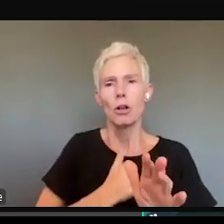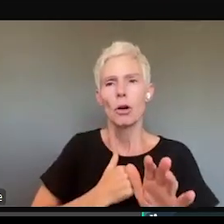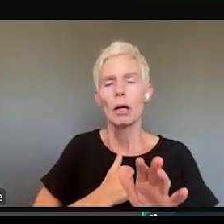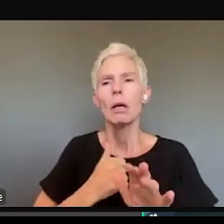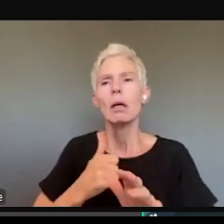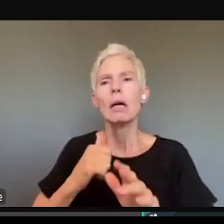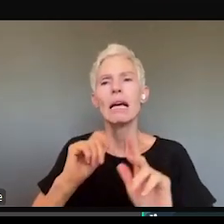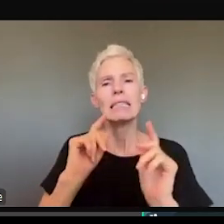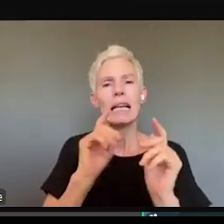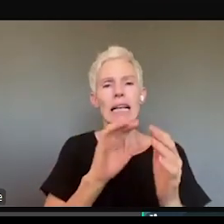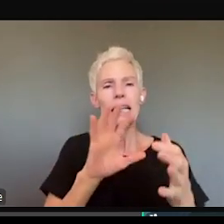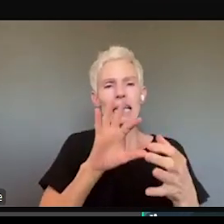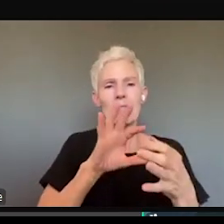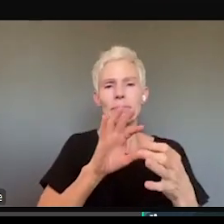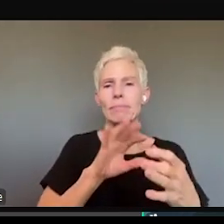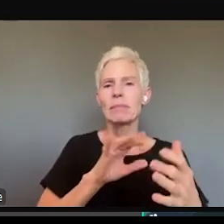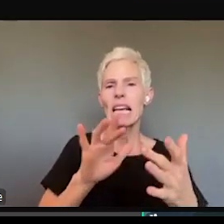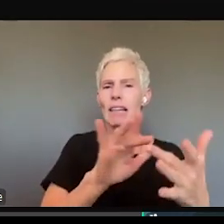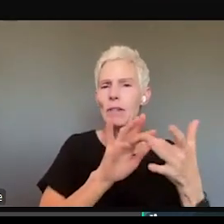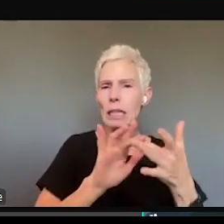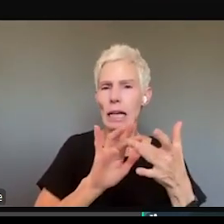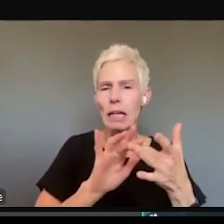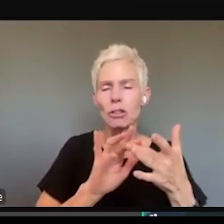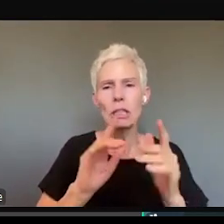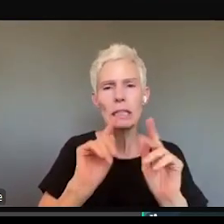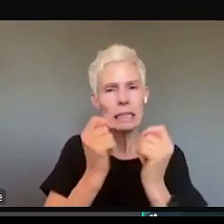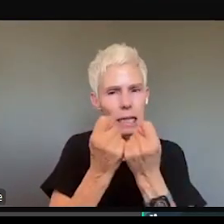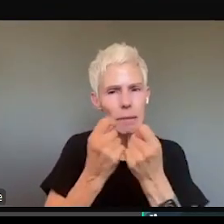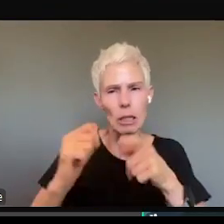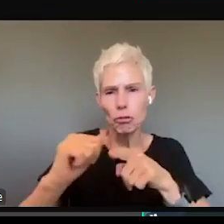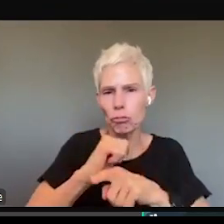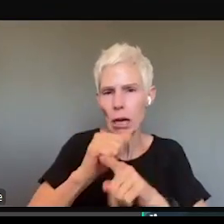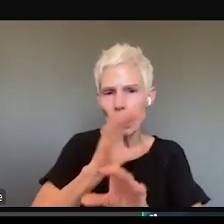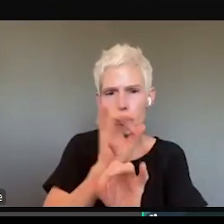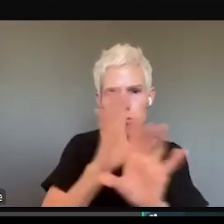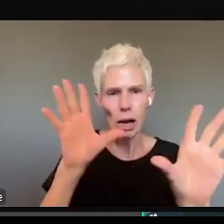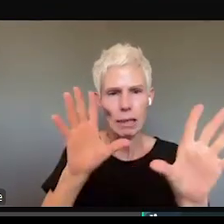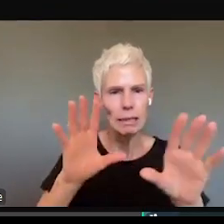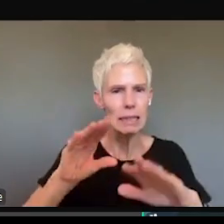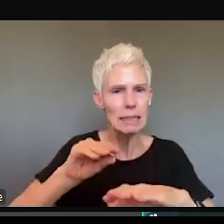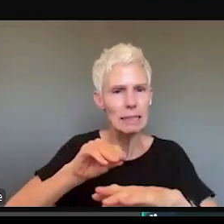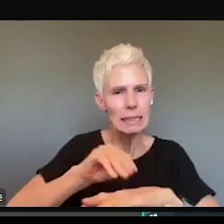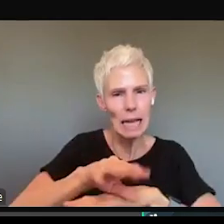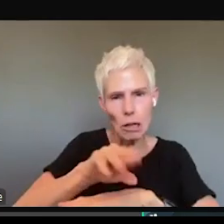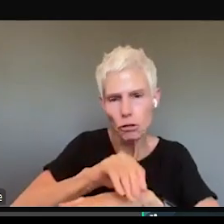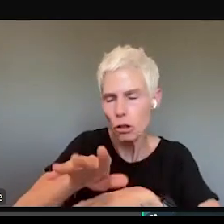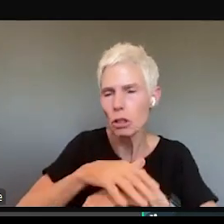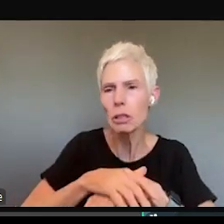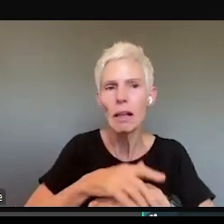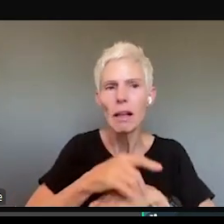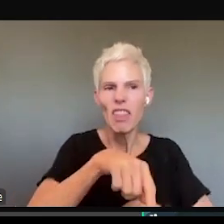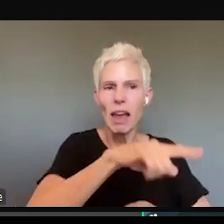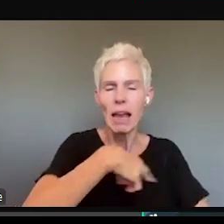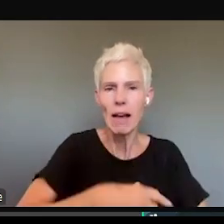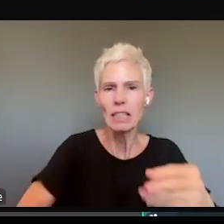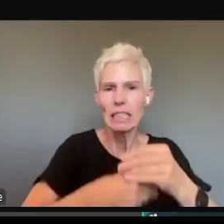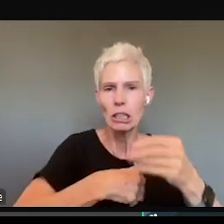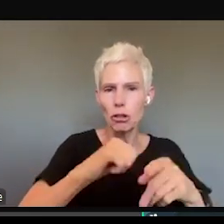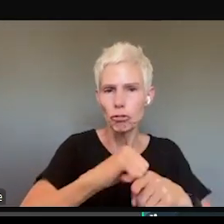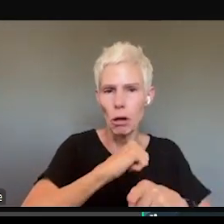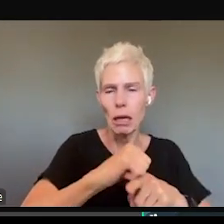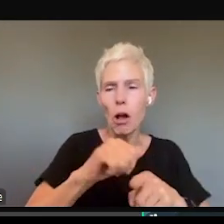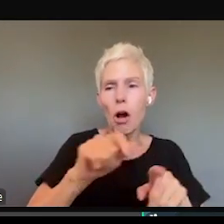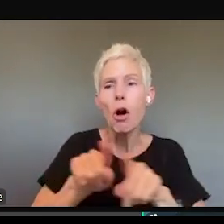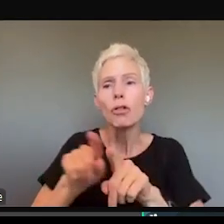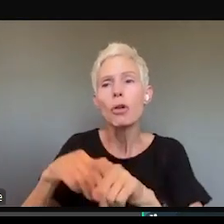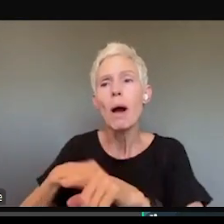Our connections team, they are trained crisis counselors. They have additional training and follow-up processes. And then we also have interns that we